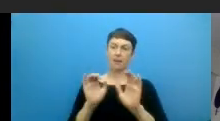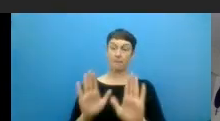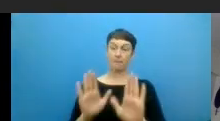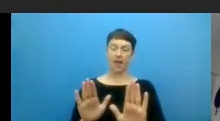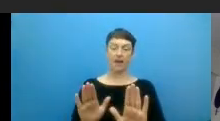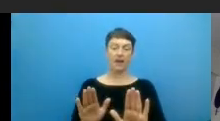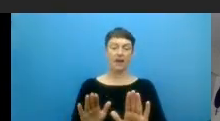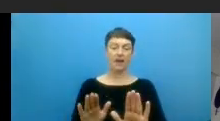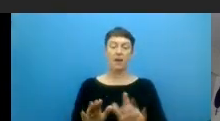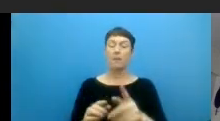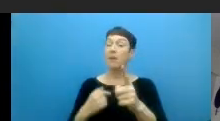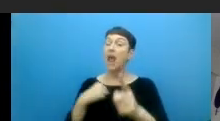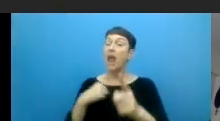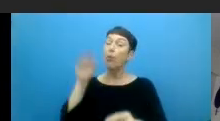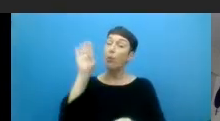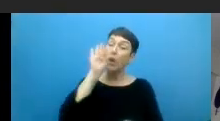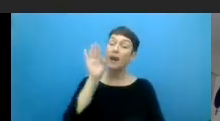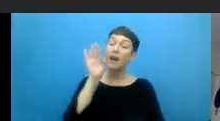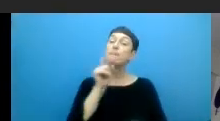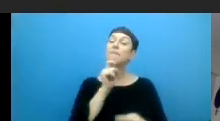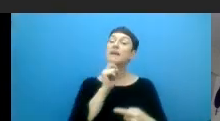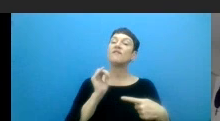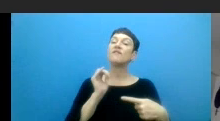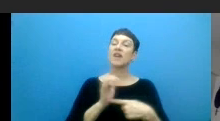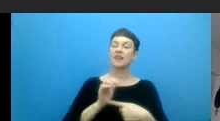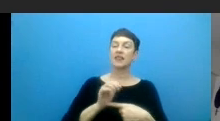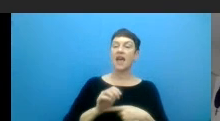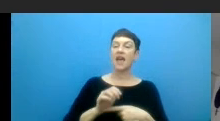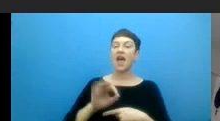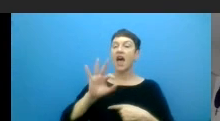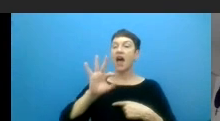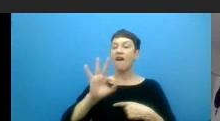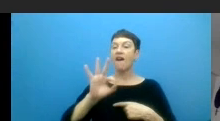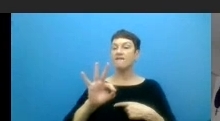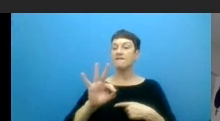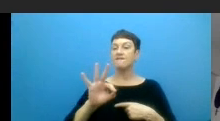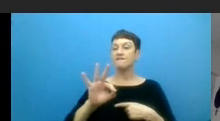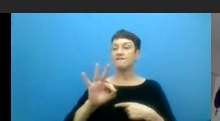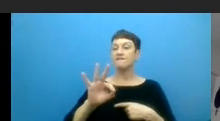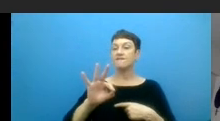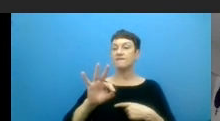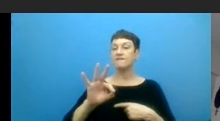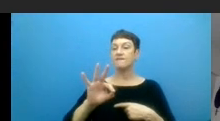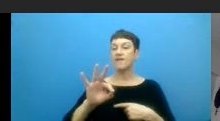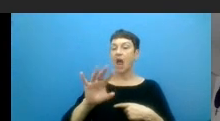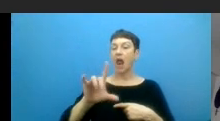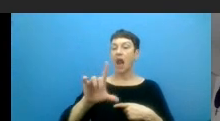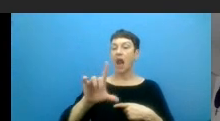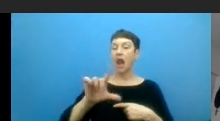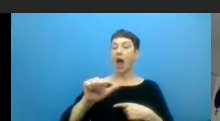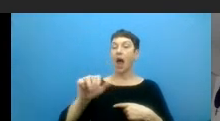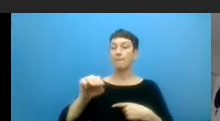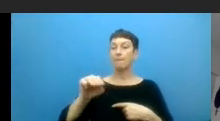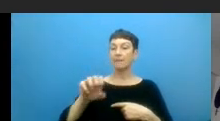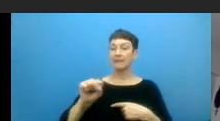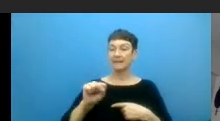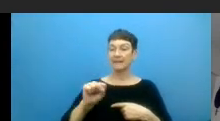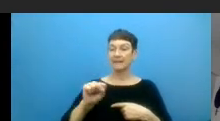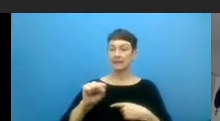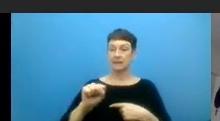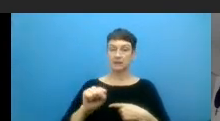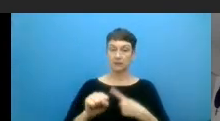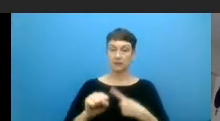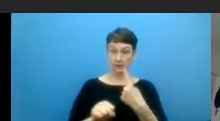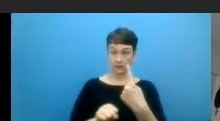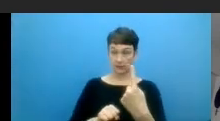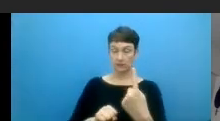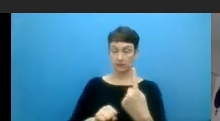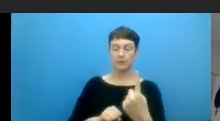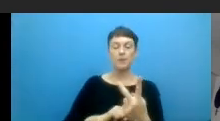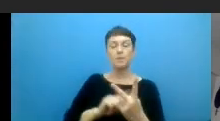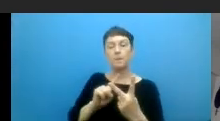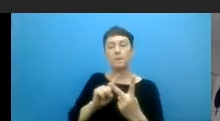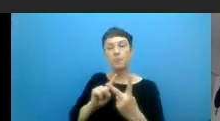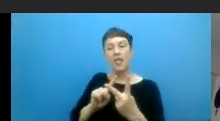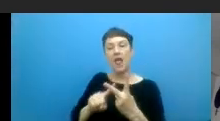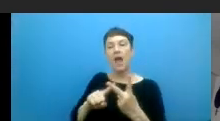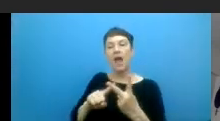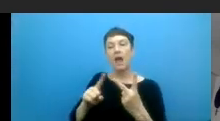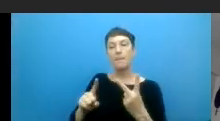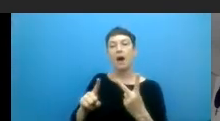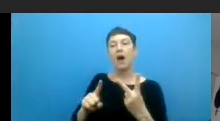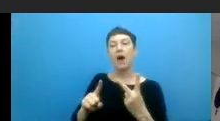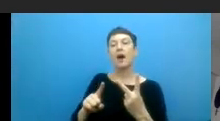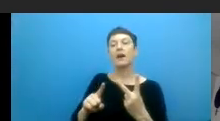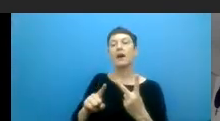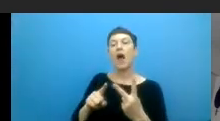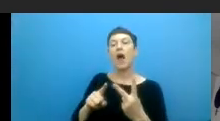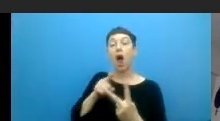speak Flemish, but who work in Luxembourg, kind of speak only French in Luxembourg and they speak only Flemish at